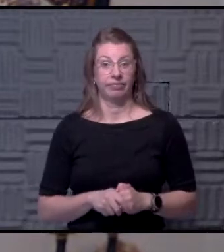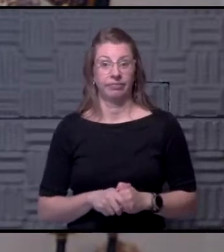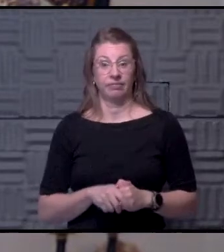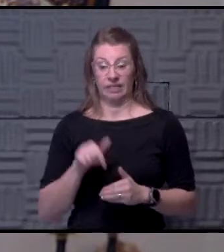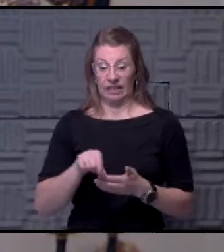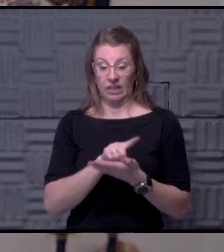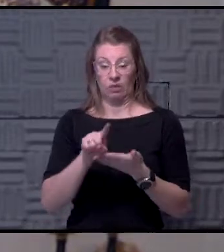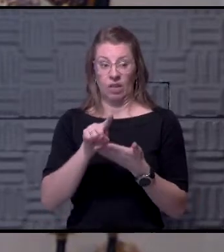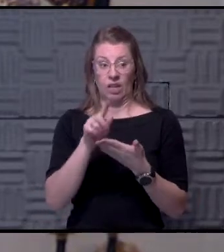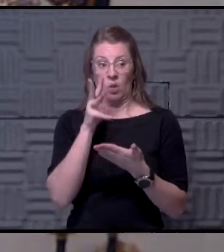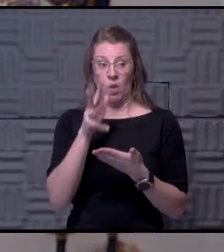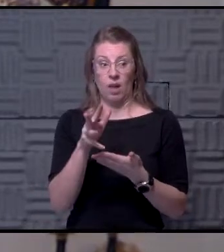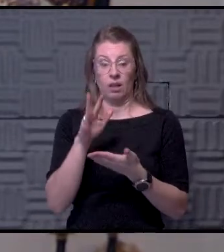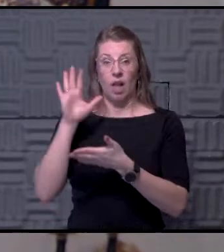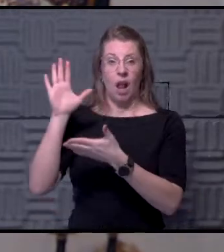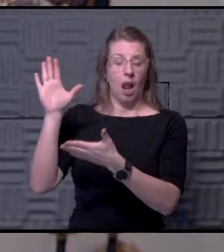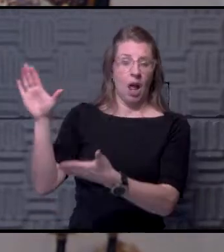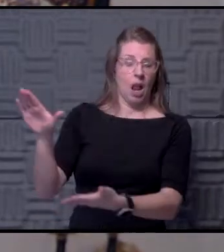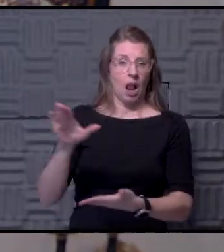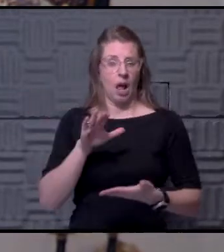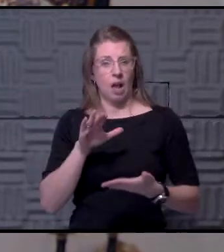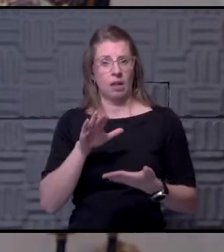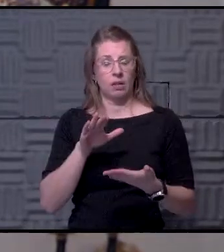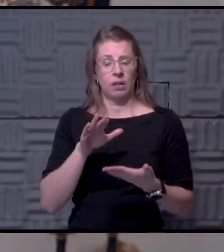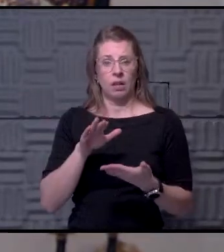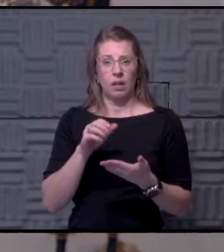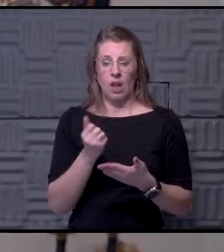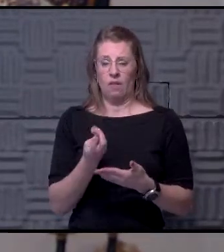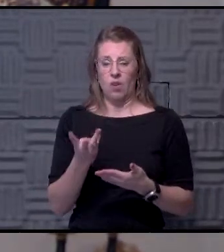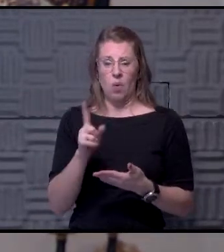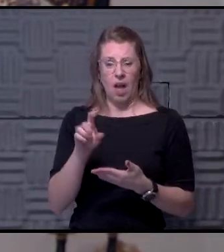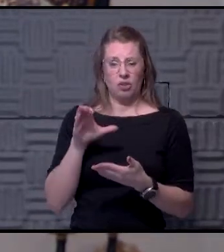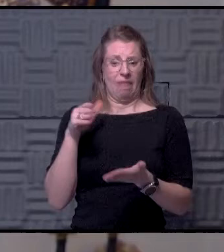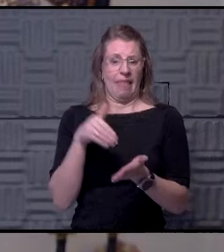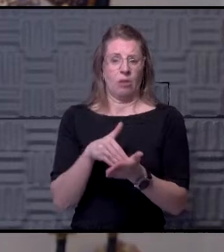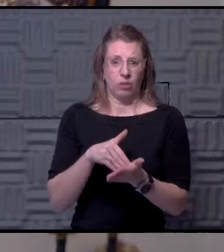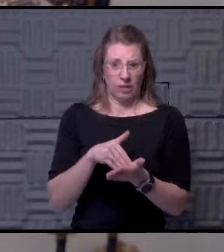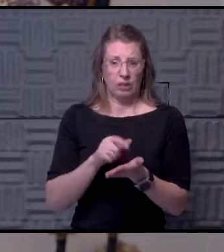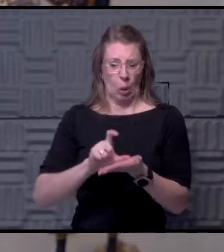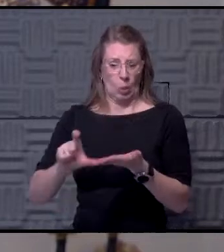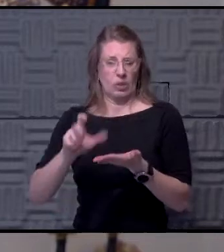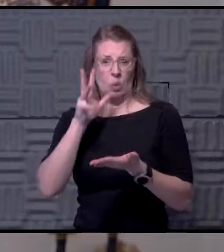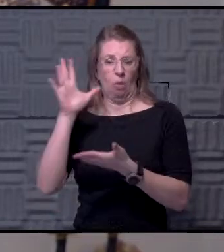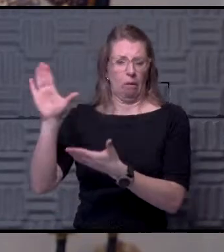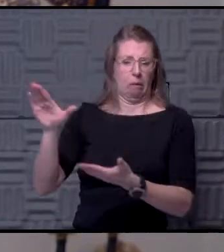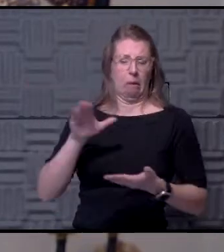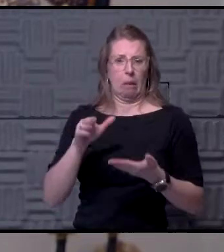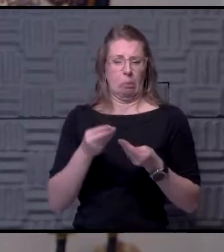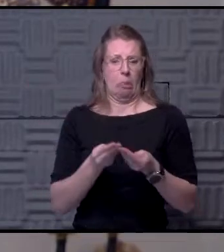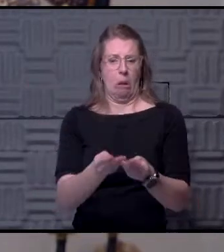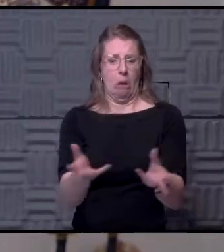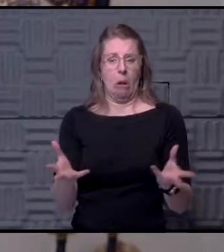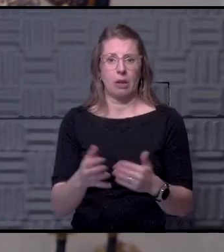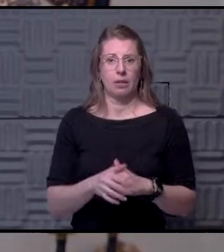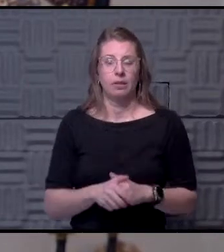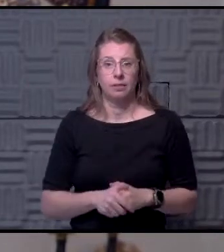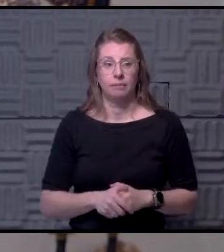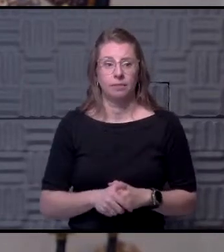week we're going to get a whole lot more, a couple 100,000 doses. So then it'll be a big bolus